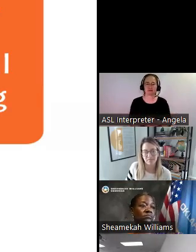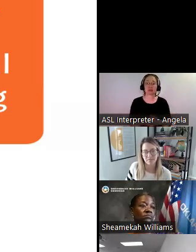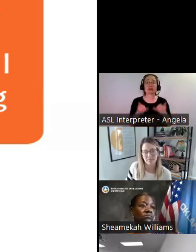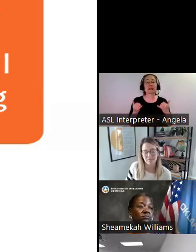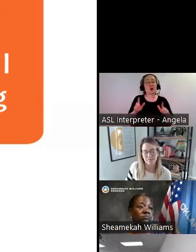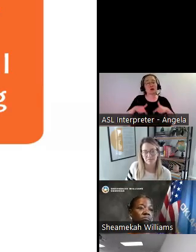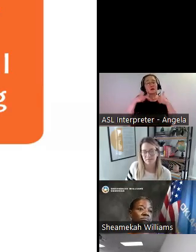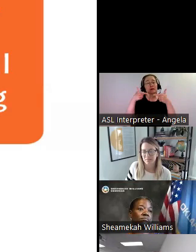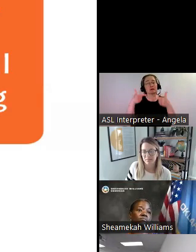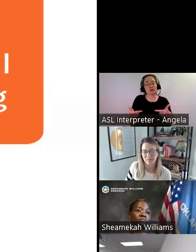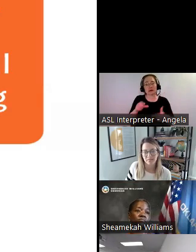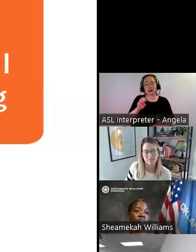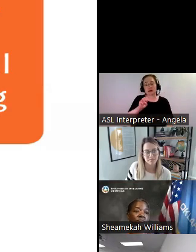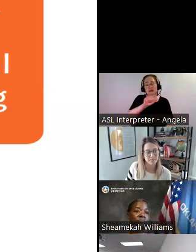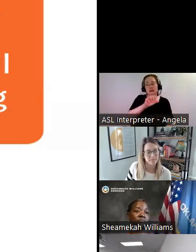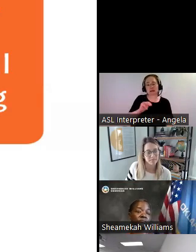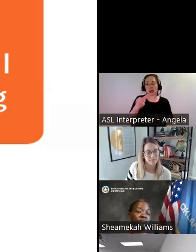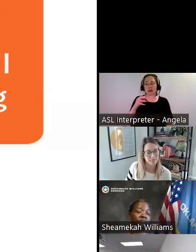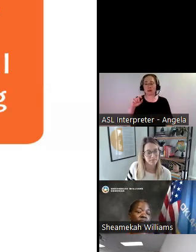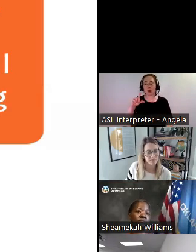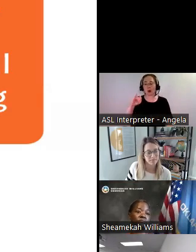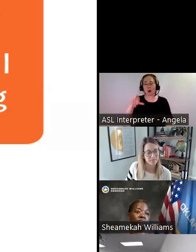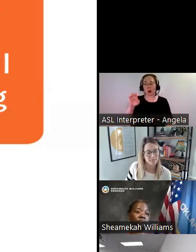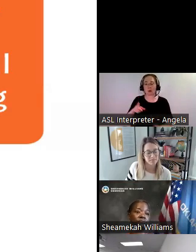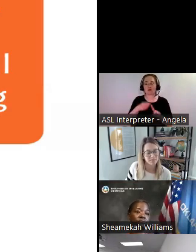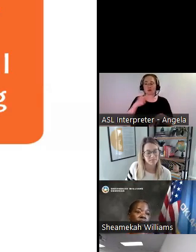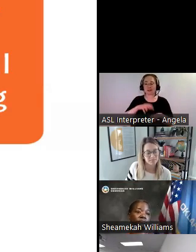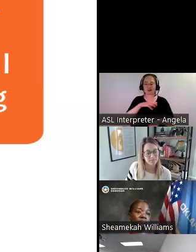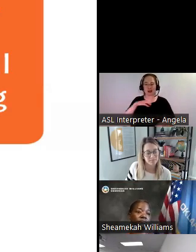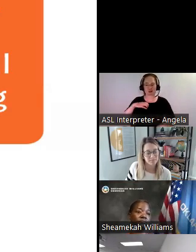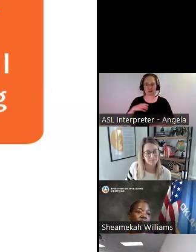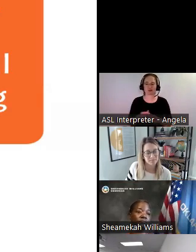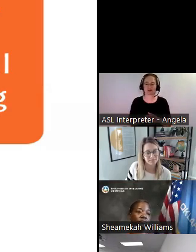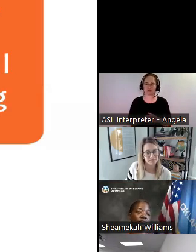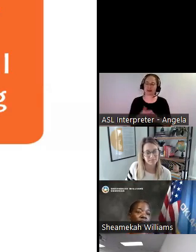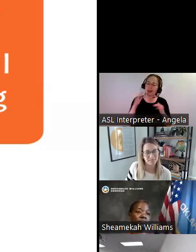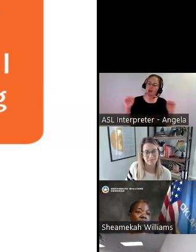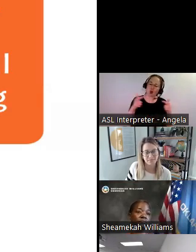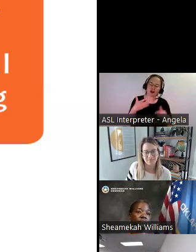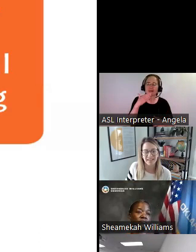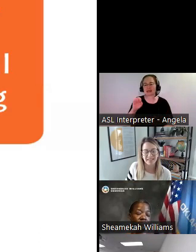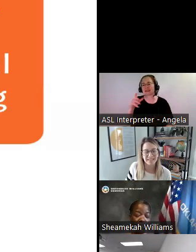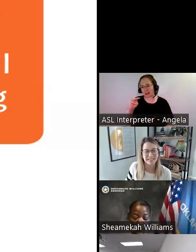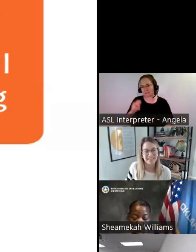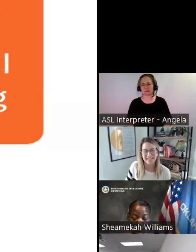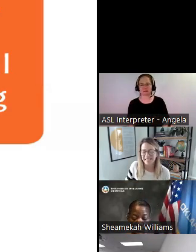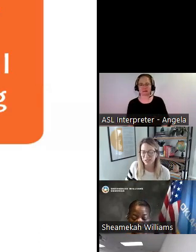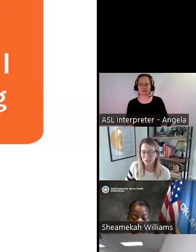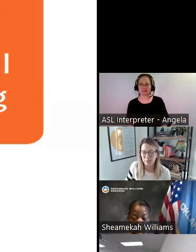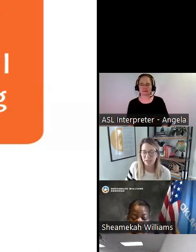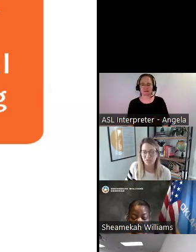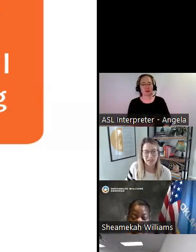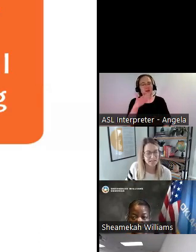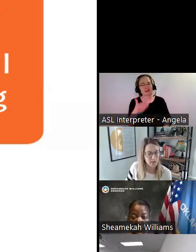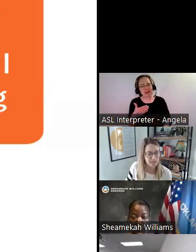now turn this over to Sam Holcomb from the National Council. Thank you all. Thanks, Sam.